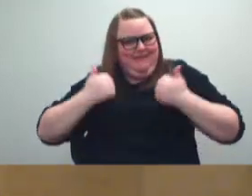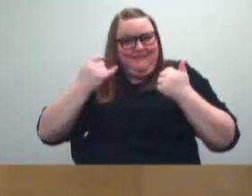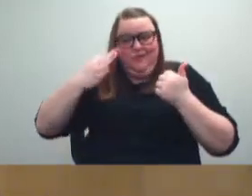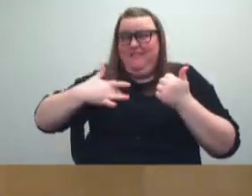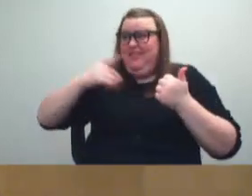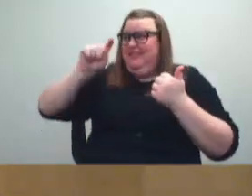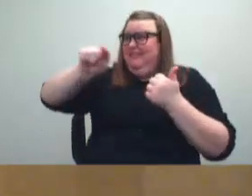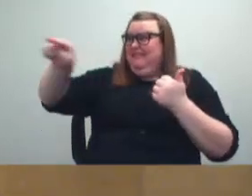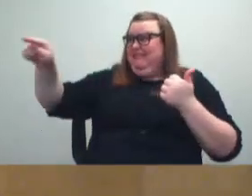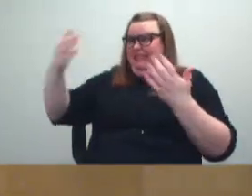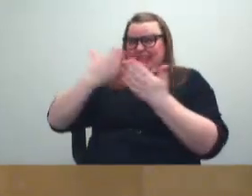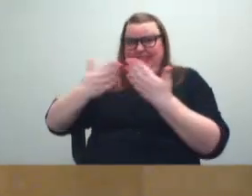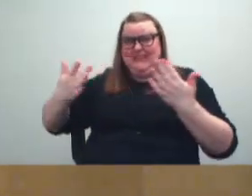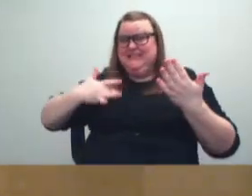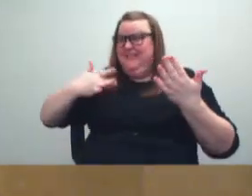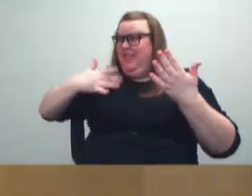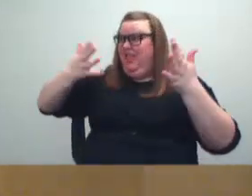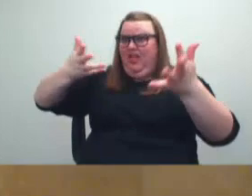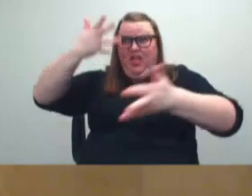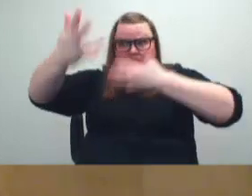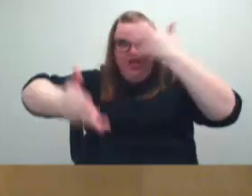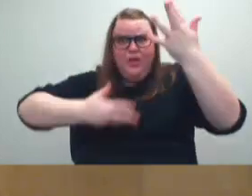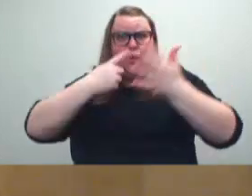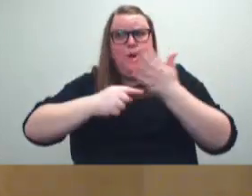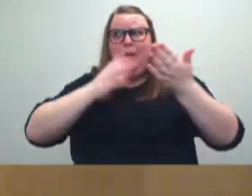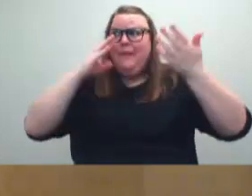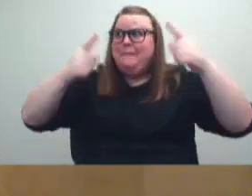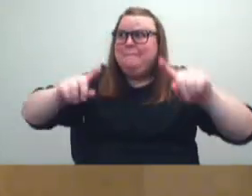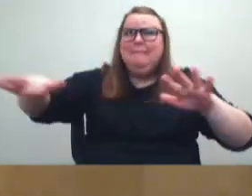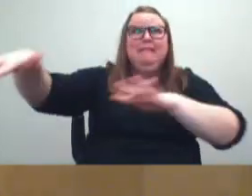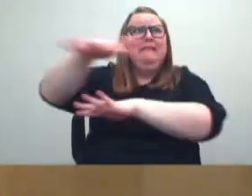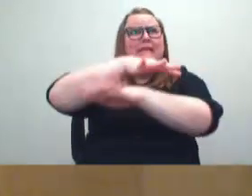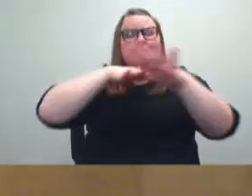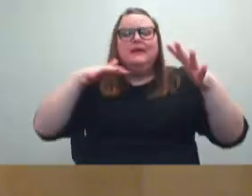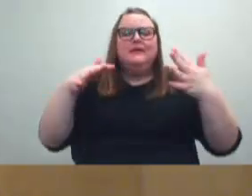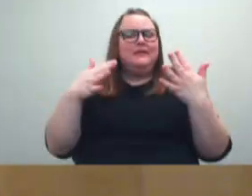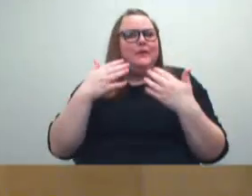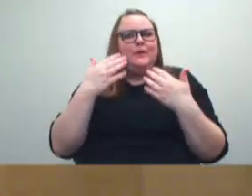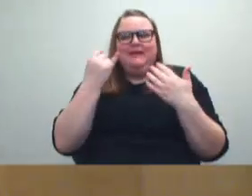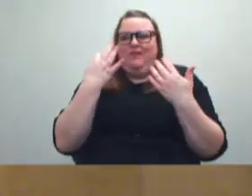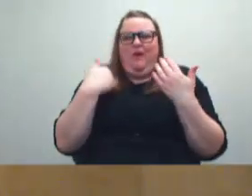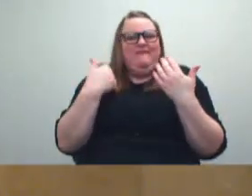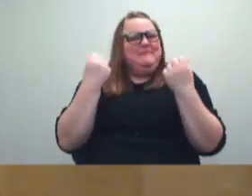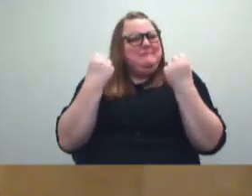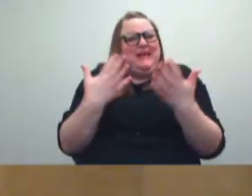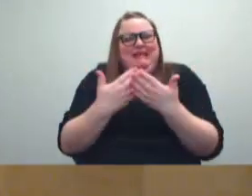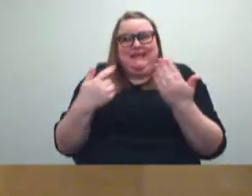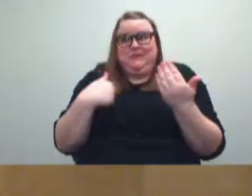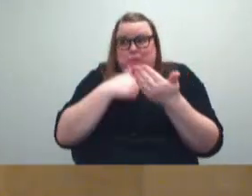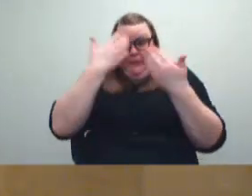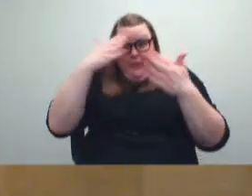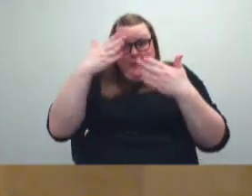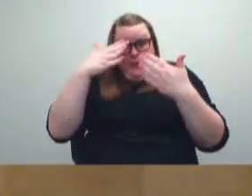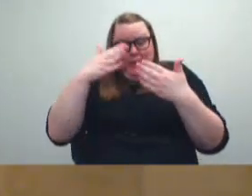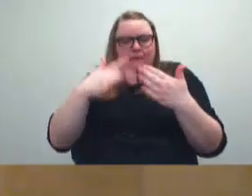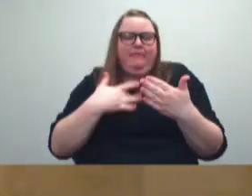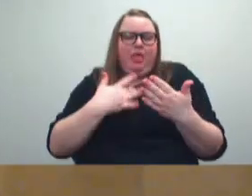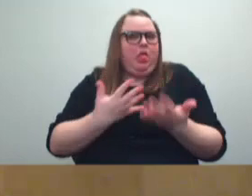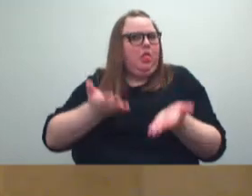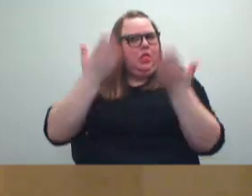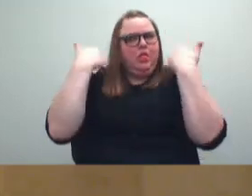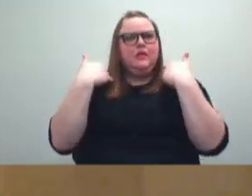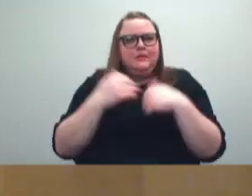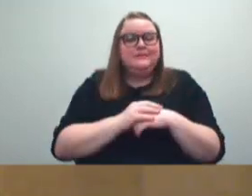because every one of us feel that. If we just have too many unknowns. So this tool, I believe, gives us some of that ability to kind of start